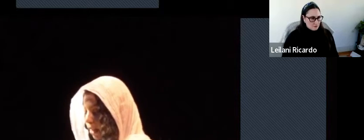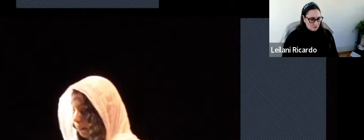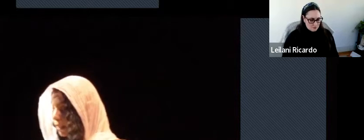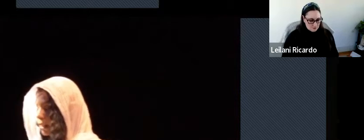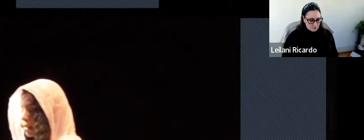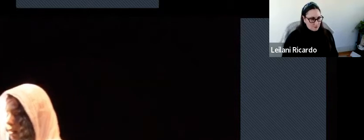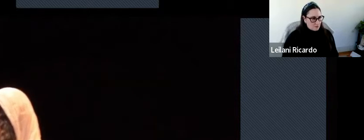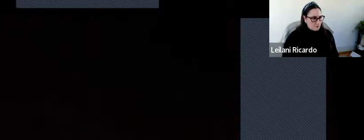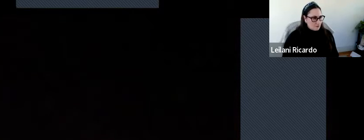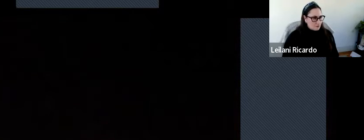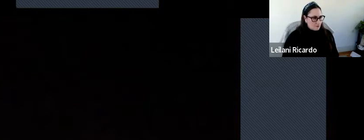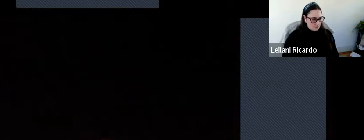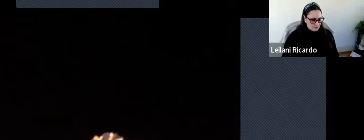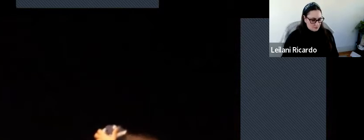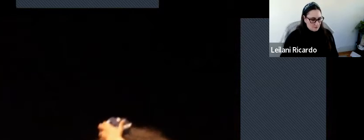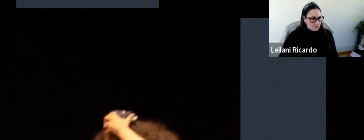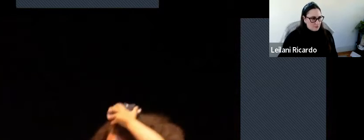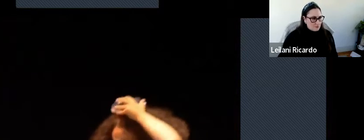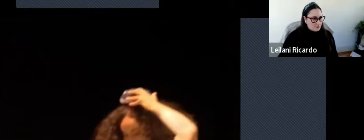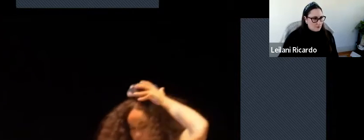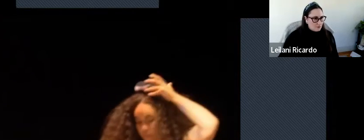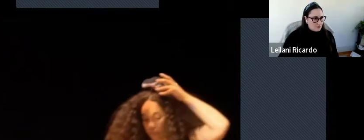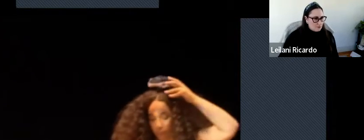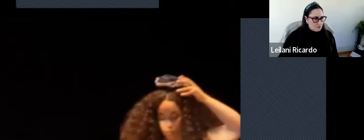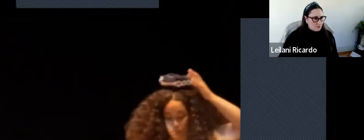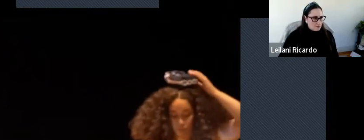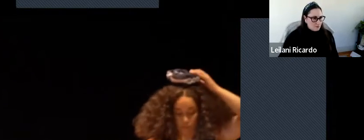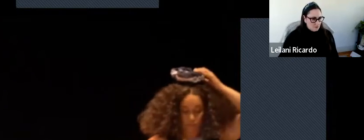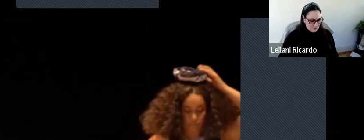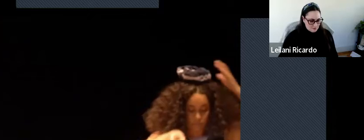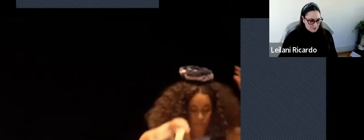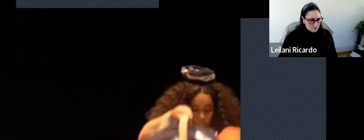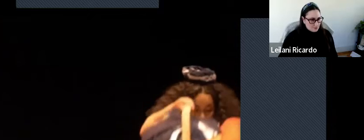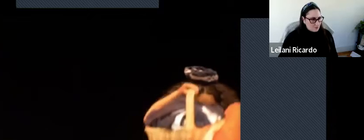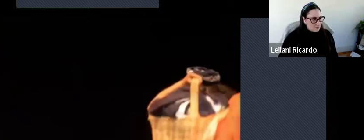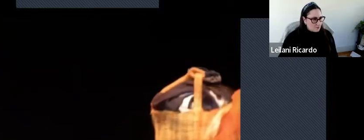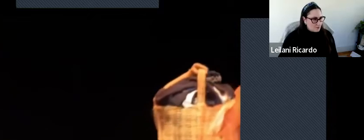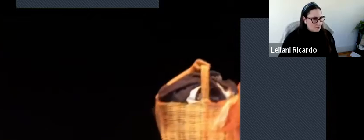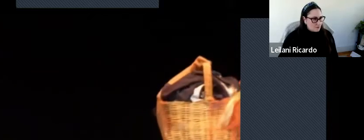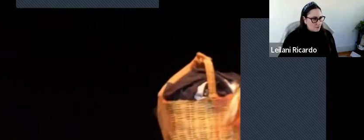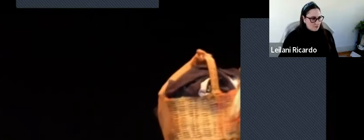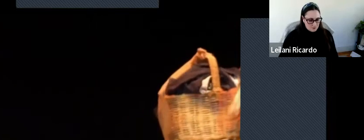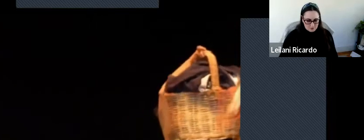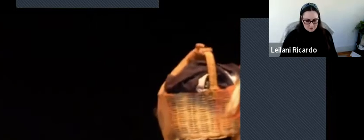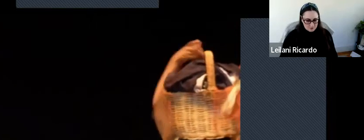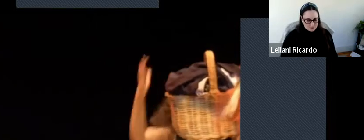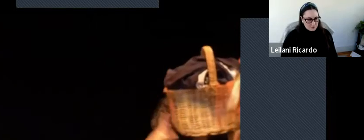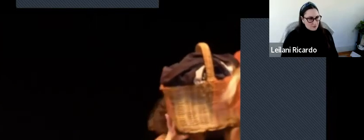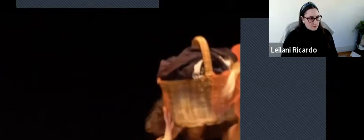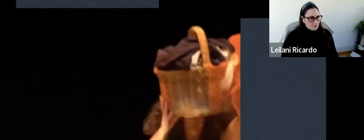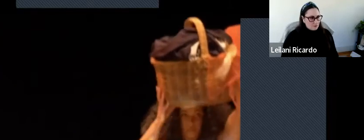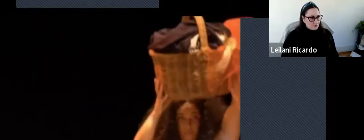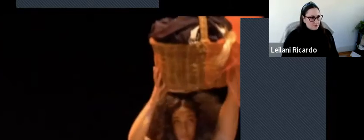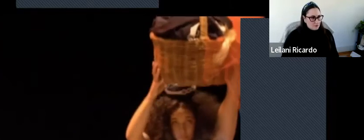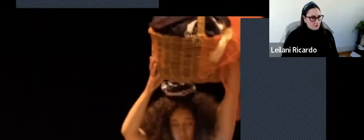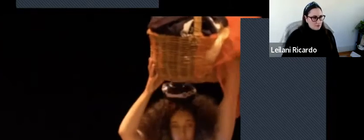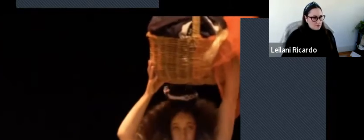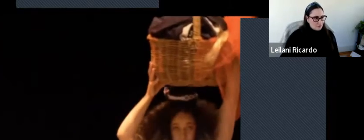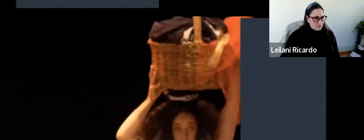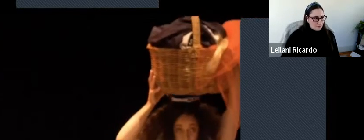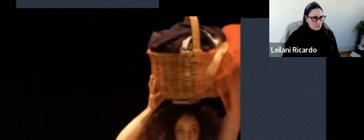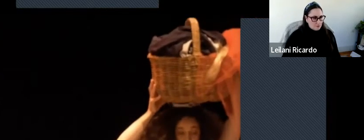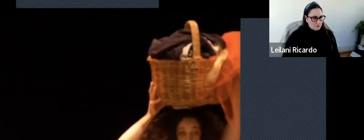I find peace that he would be proud of the fruits that blossomed from the seed he unknowingly